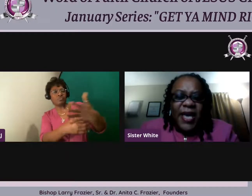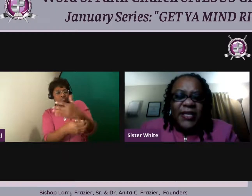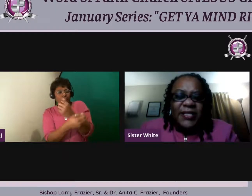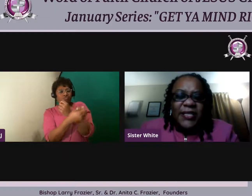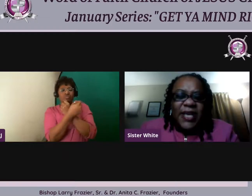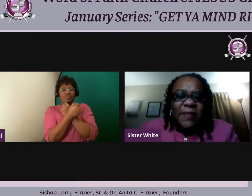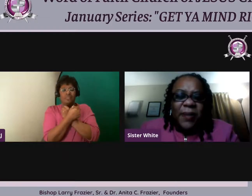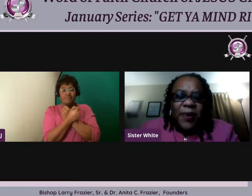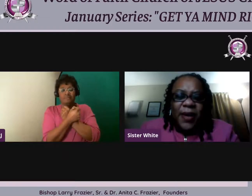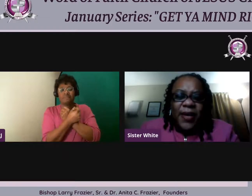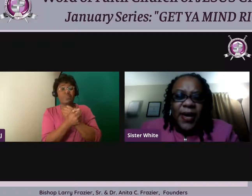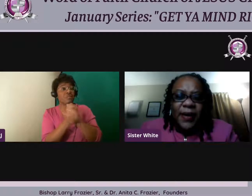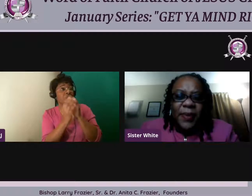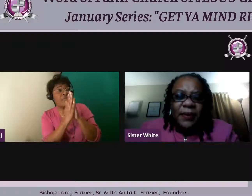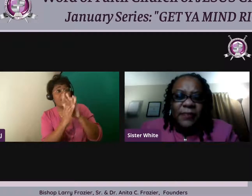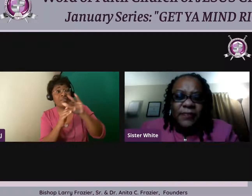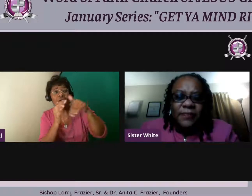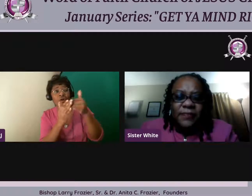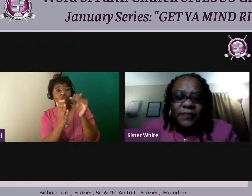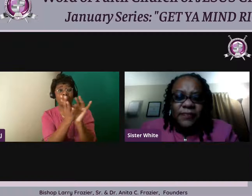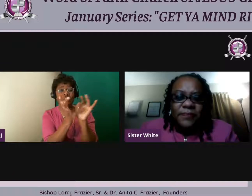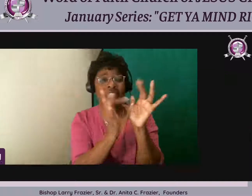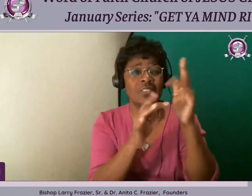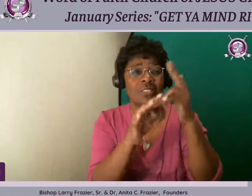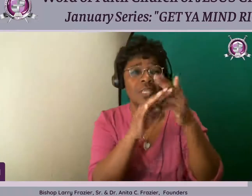God. In Jesus' name I pray, amen.